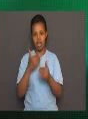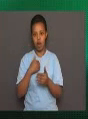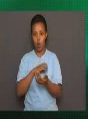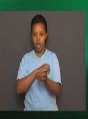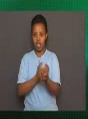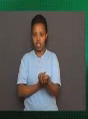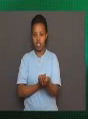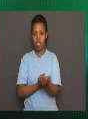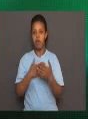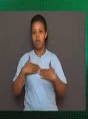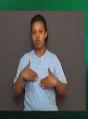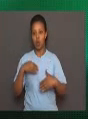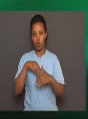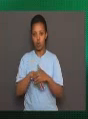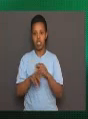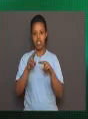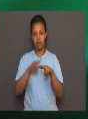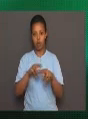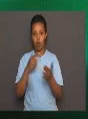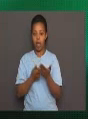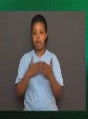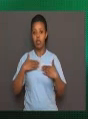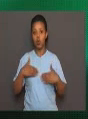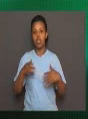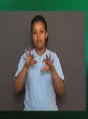energy that the body requires.